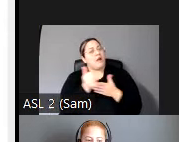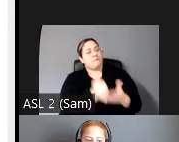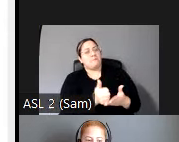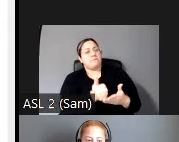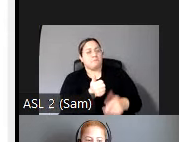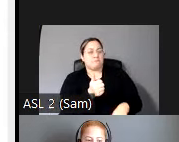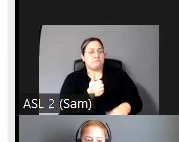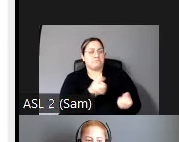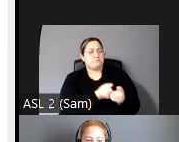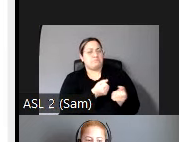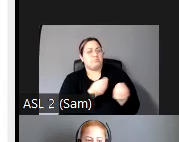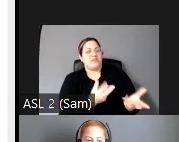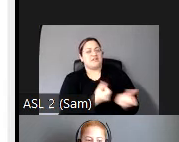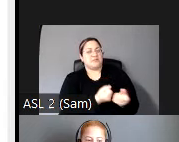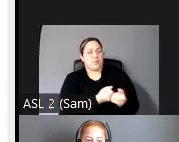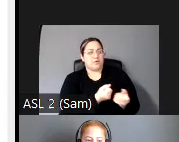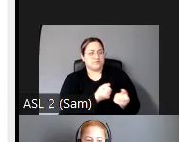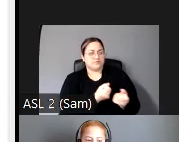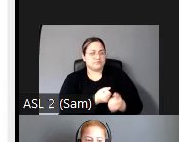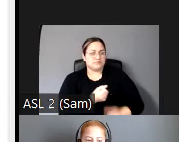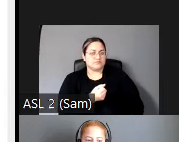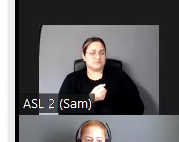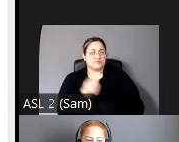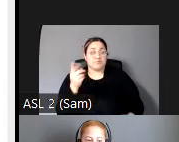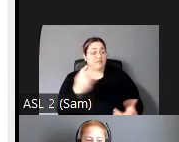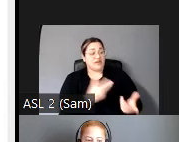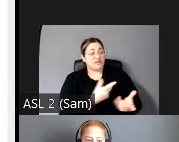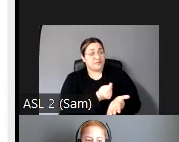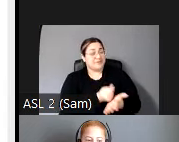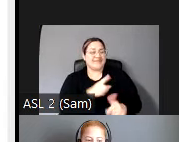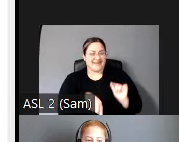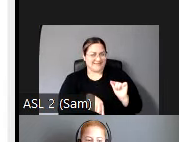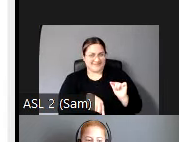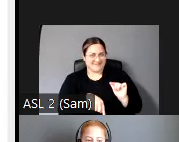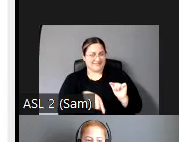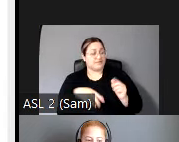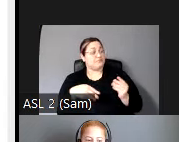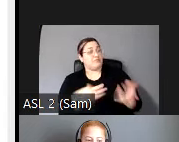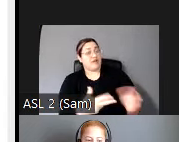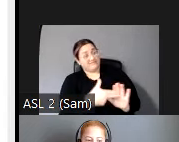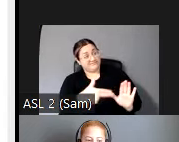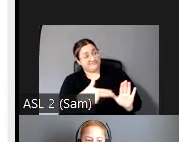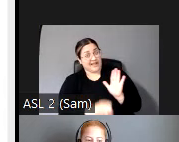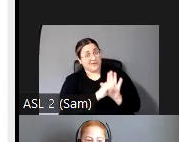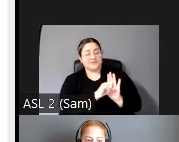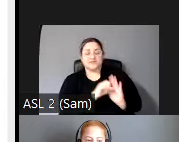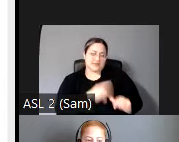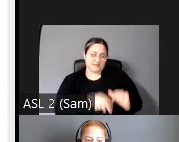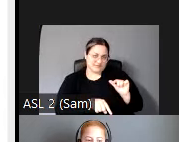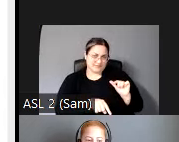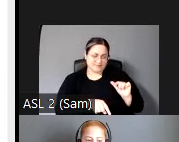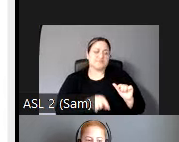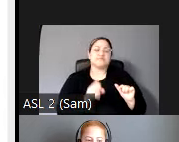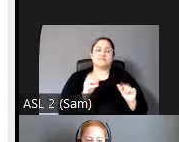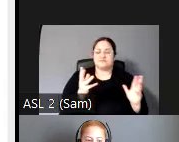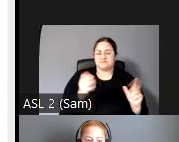healthcare decision or a financial decision, but they're not treaters. They're not people who give you a profound diagnosis. So let's look on the right